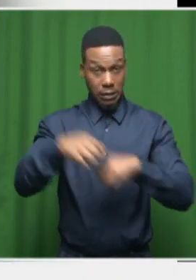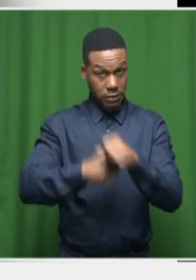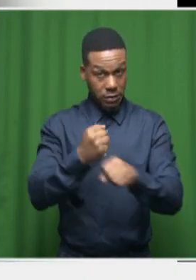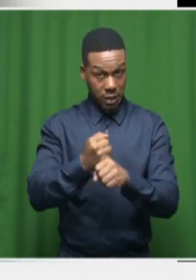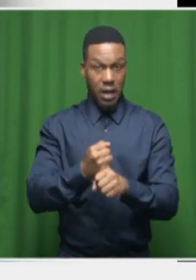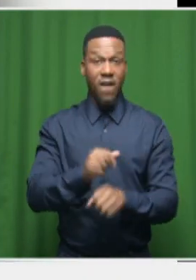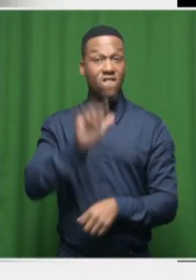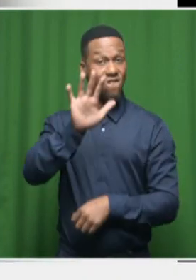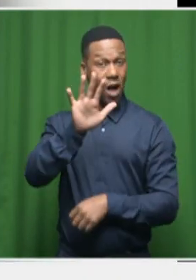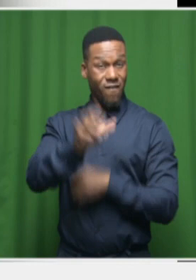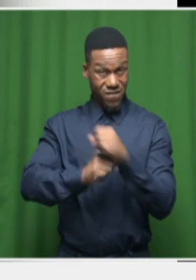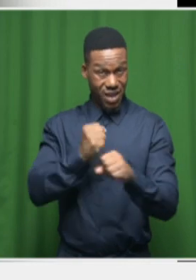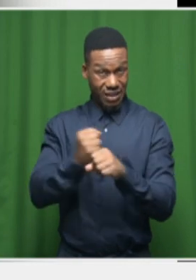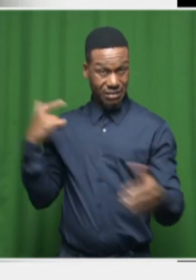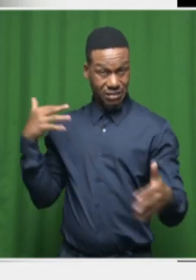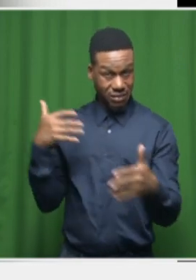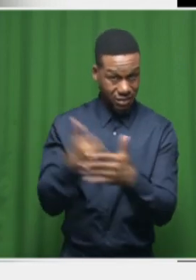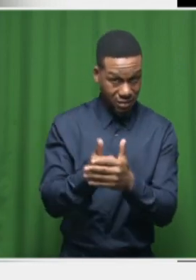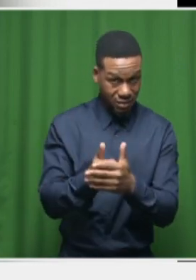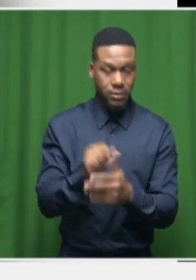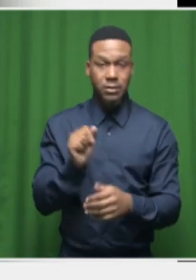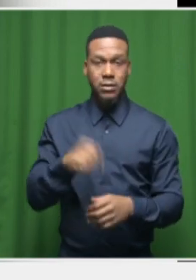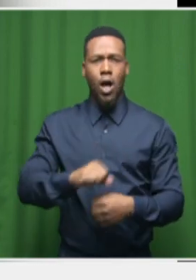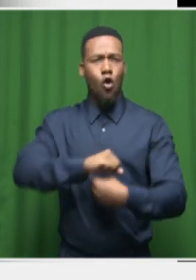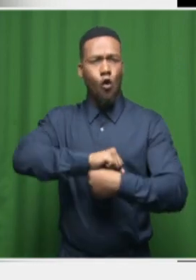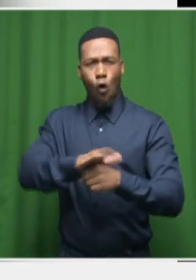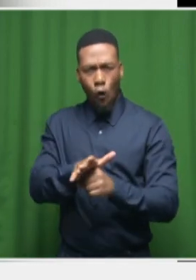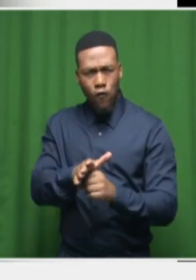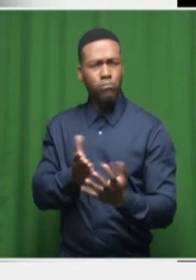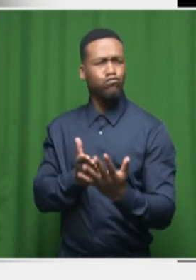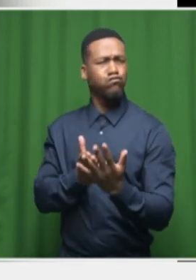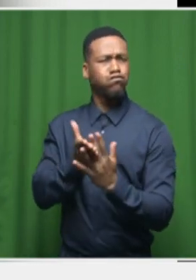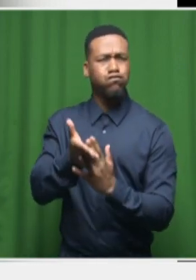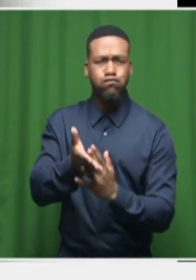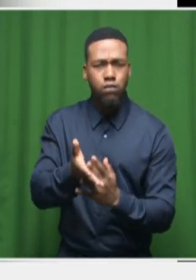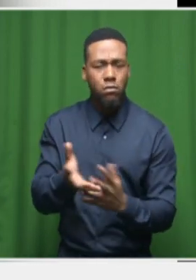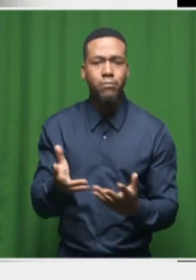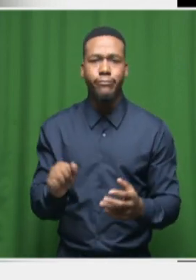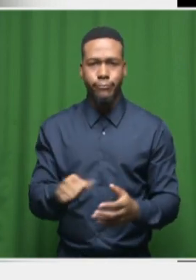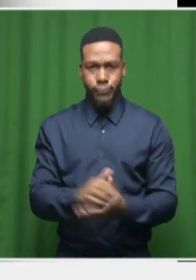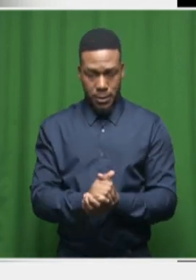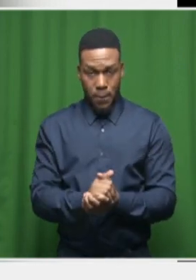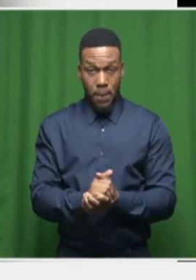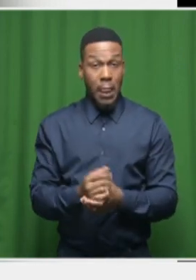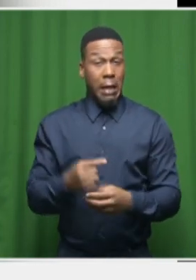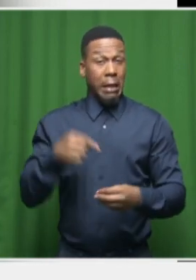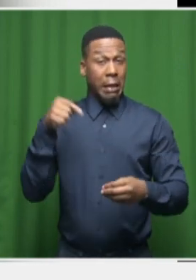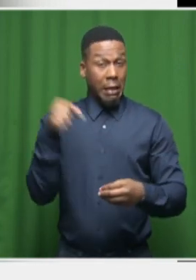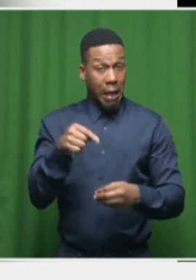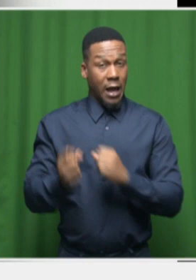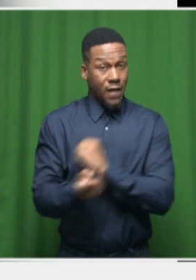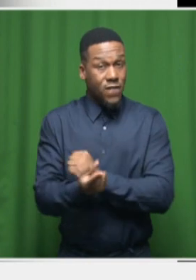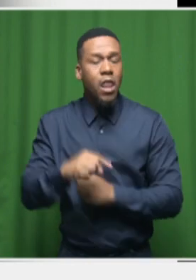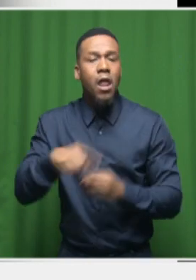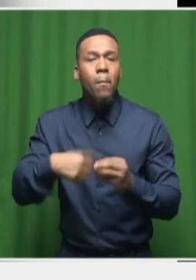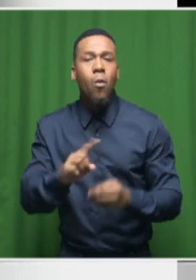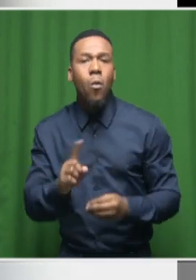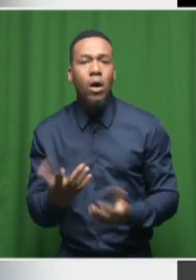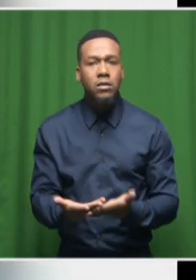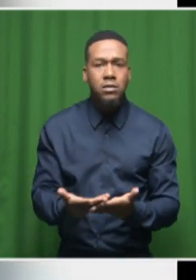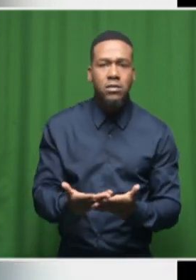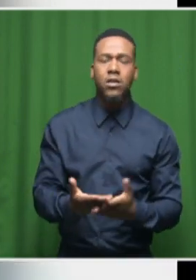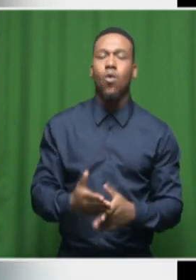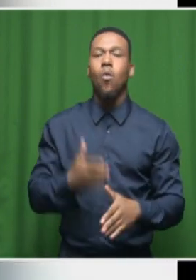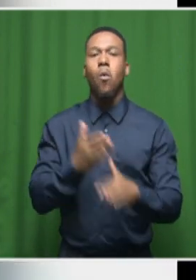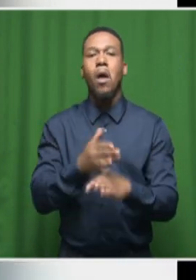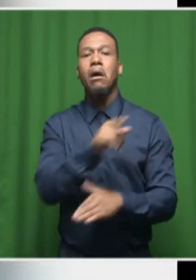proud that we've managed to keep it going through COVID. And it's really about, it's core to the work that we do at Constitution